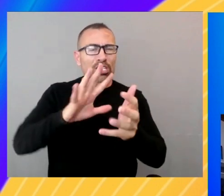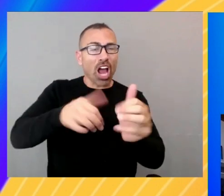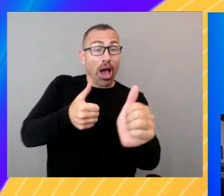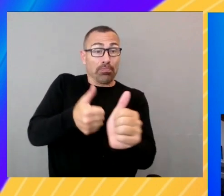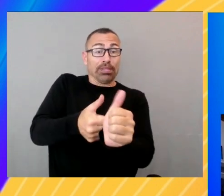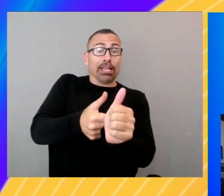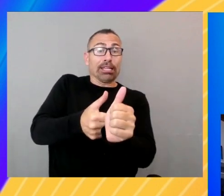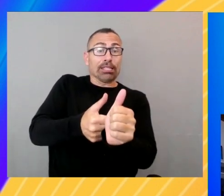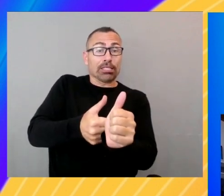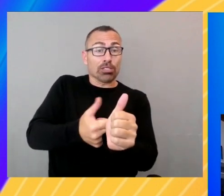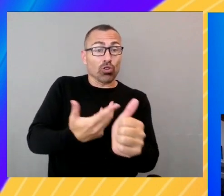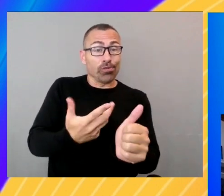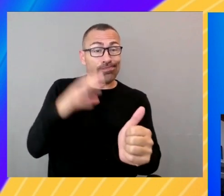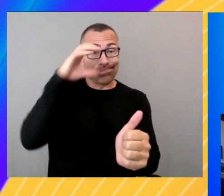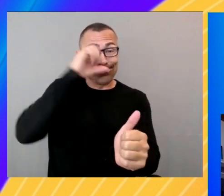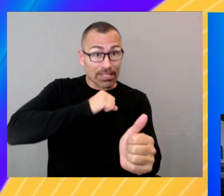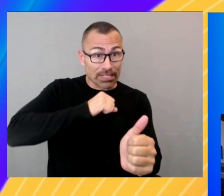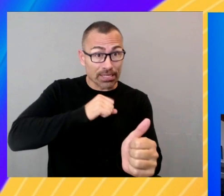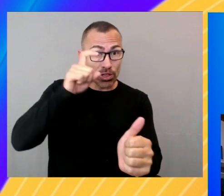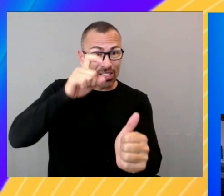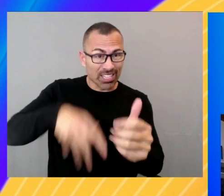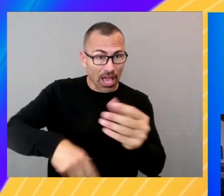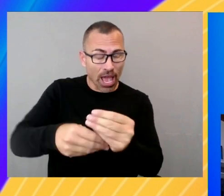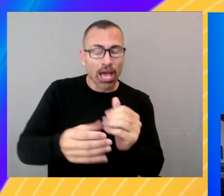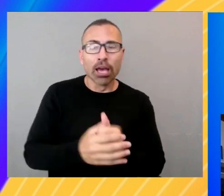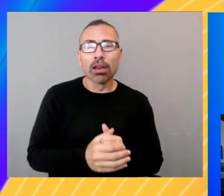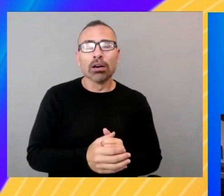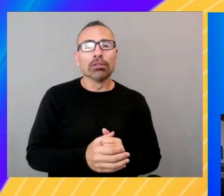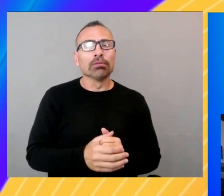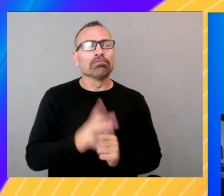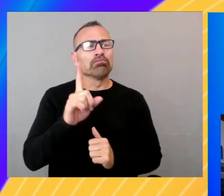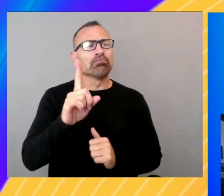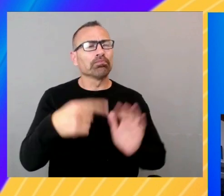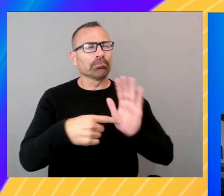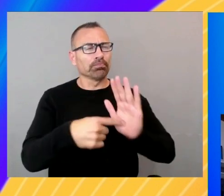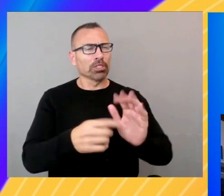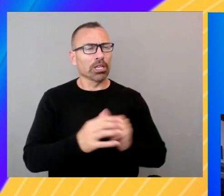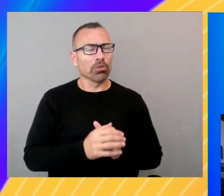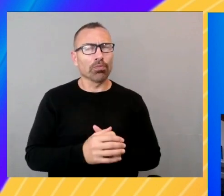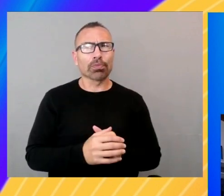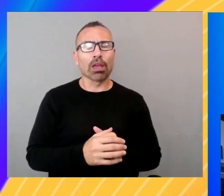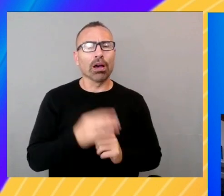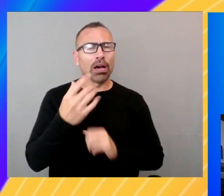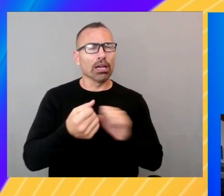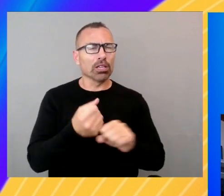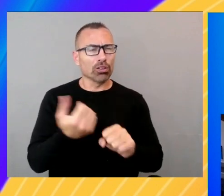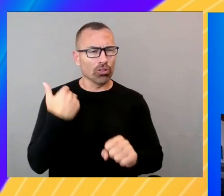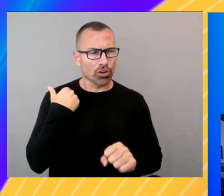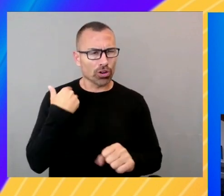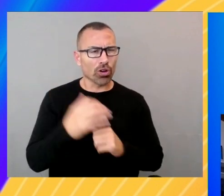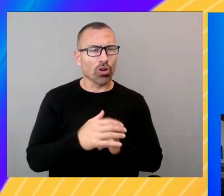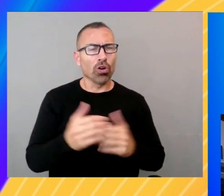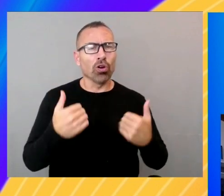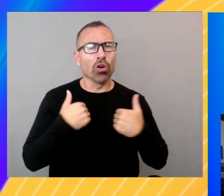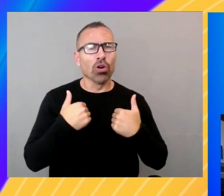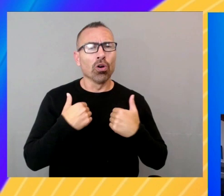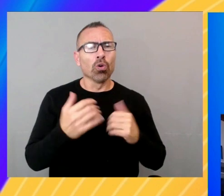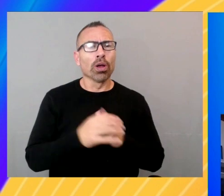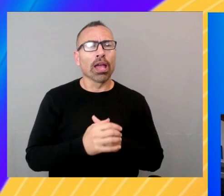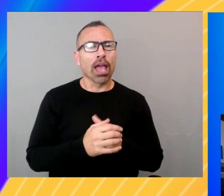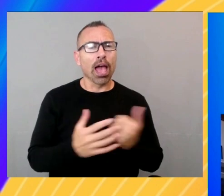a real world example, a little over a year ago now, we had the Log4j event that was occurring